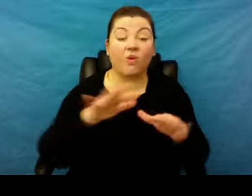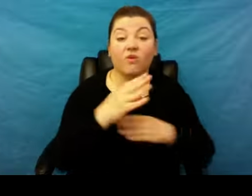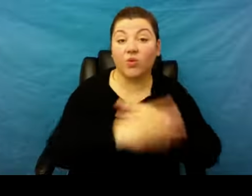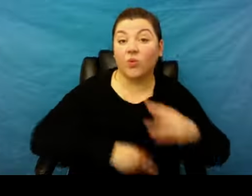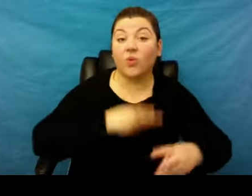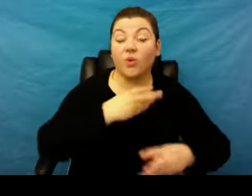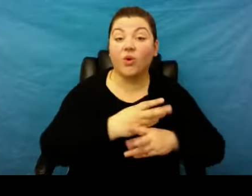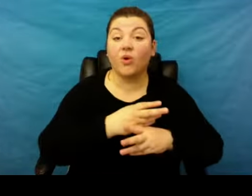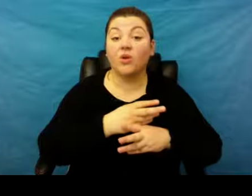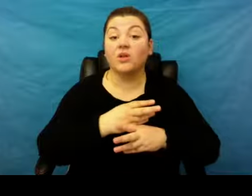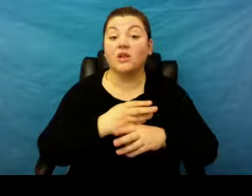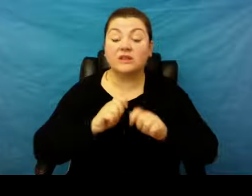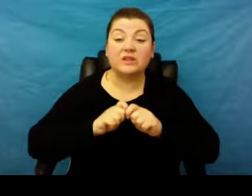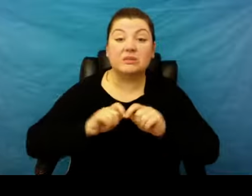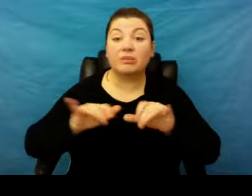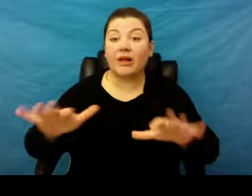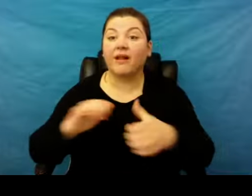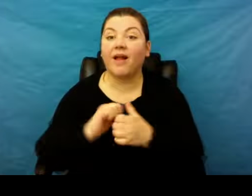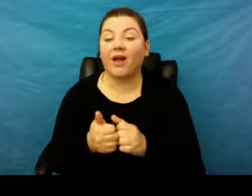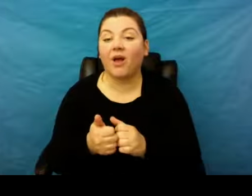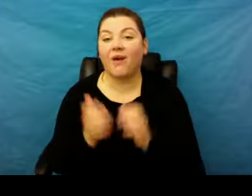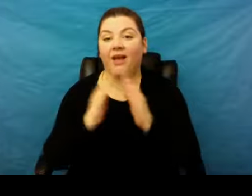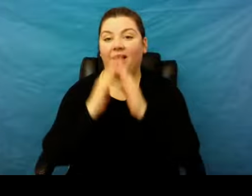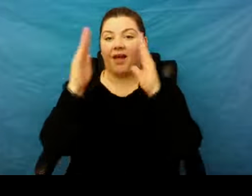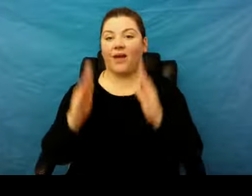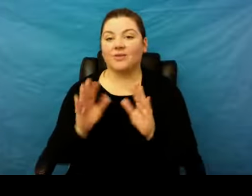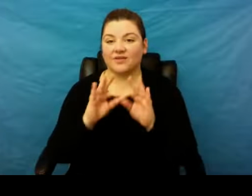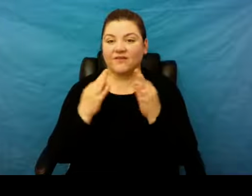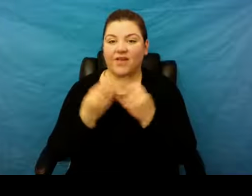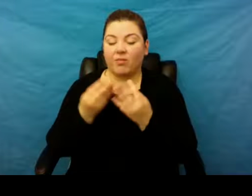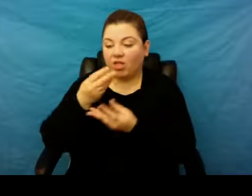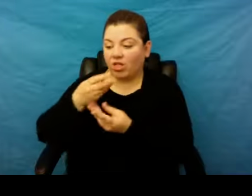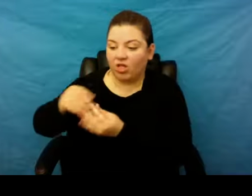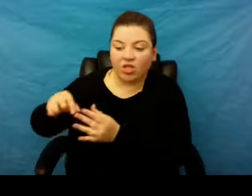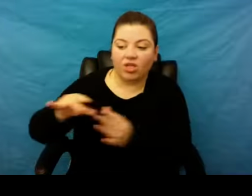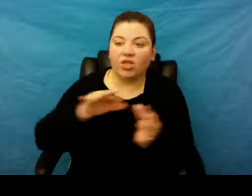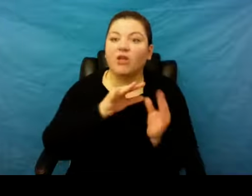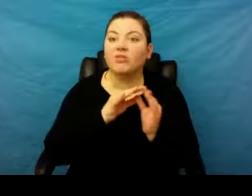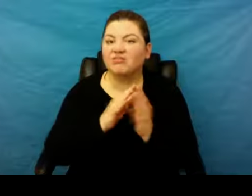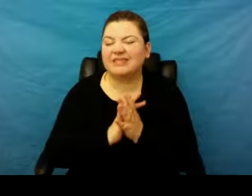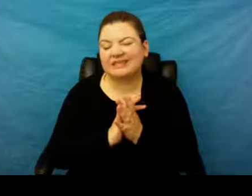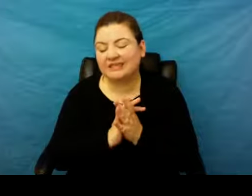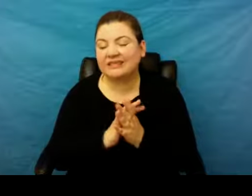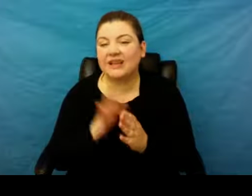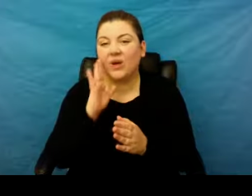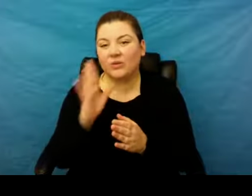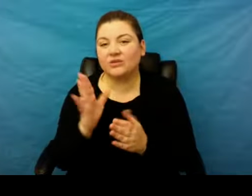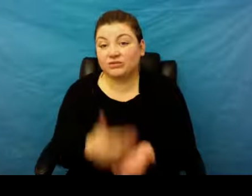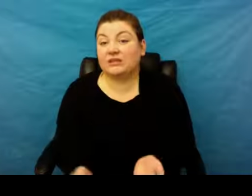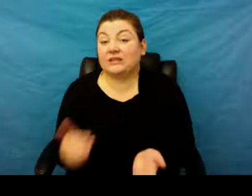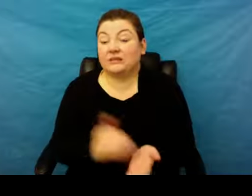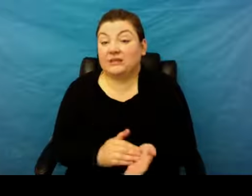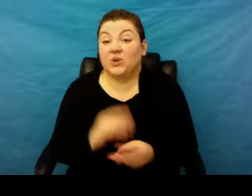of spread of COVID-19 is through home and family transmission. So I'll say that again. Throughout the world, the way